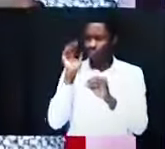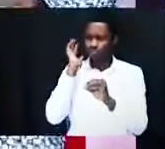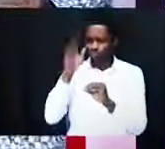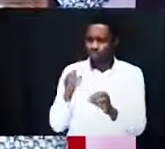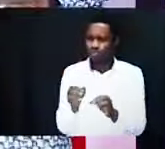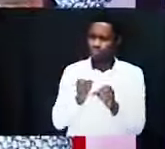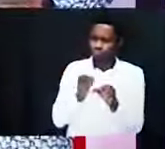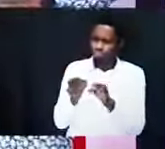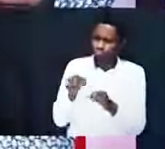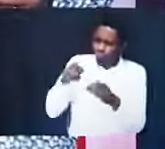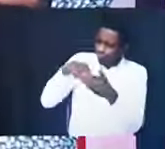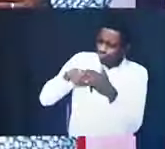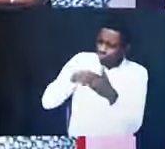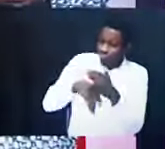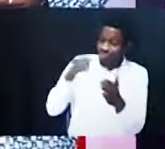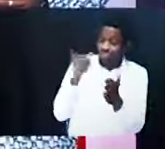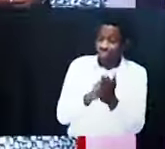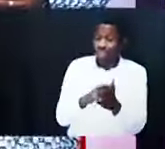the truth of the